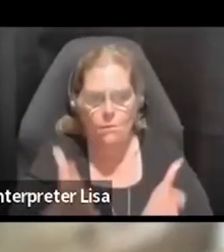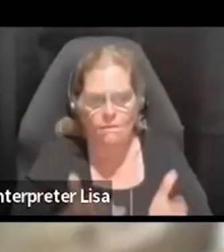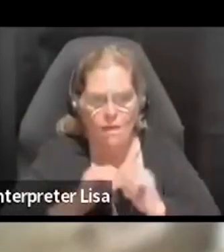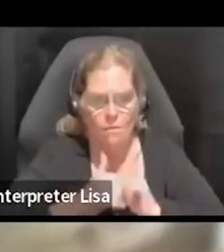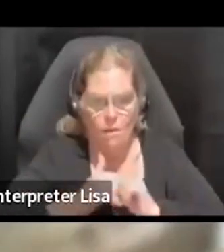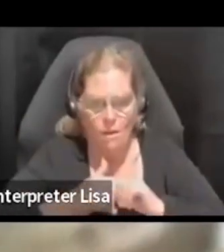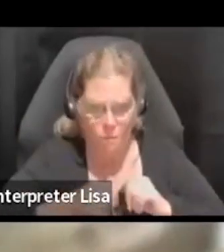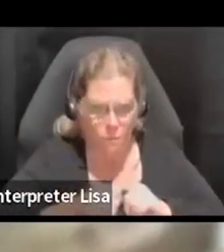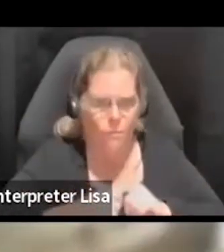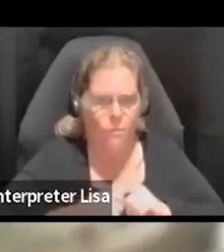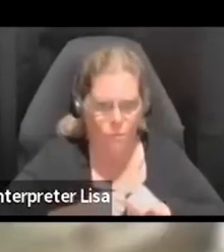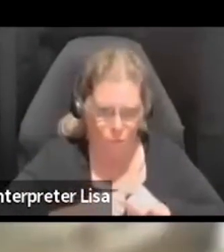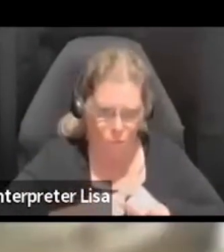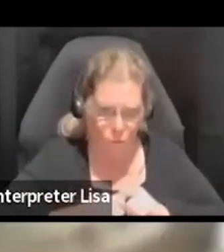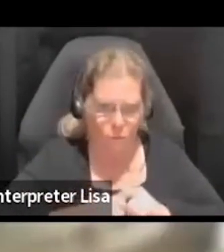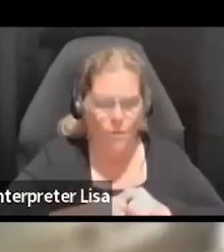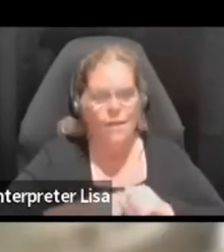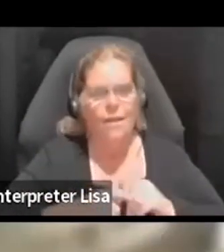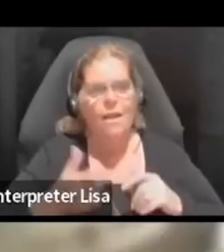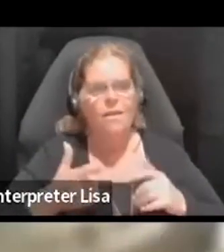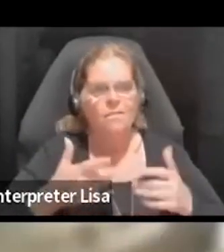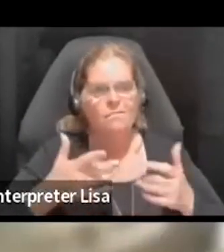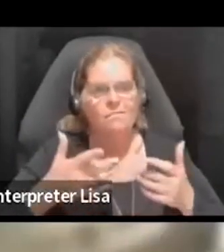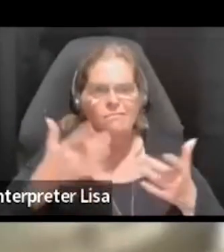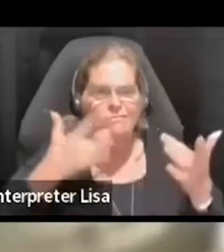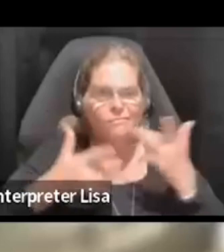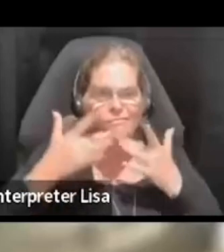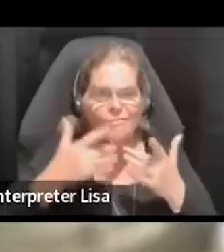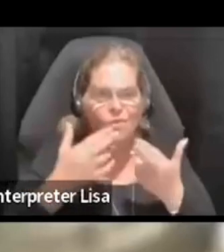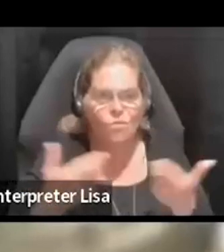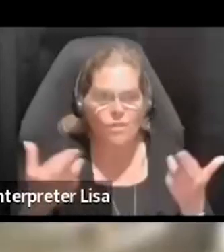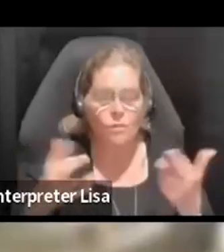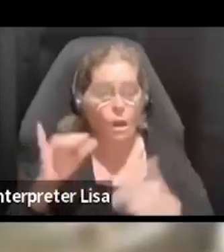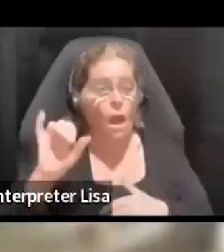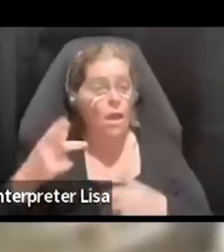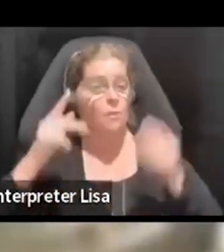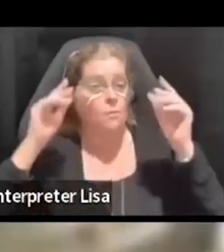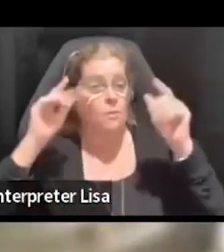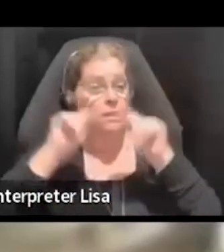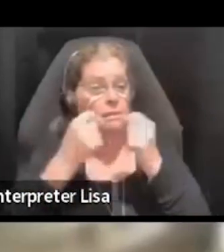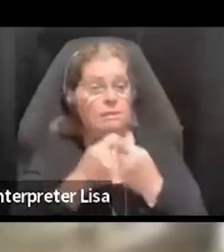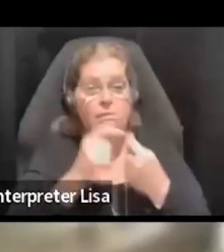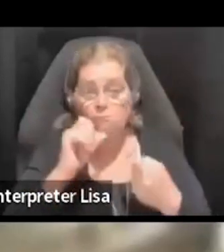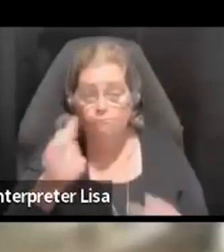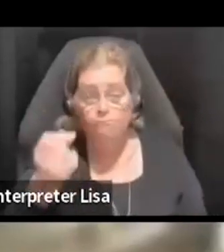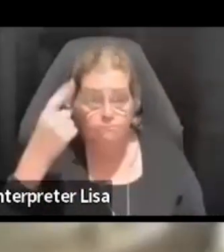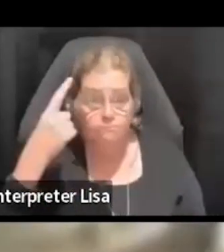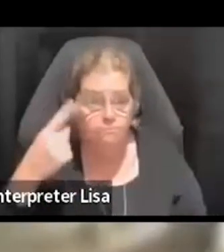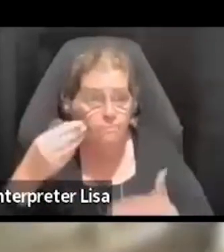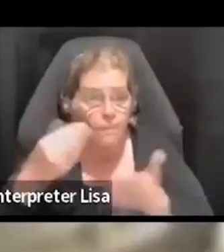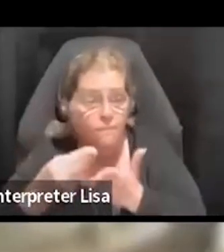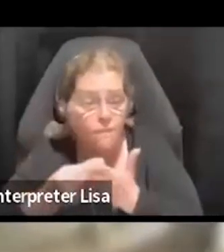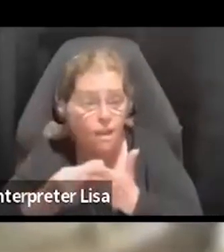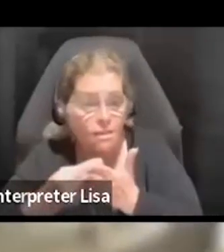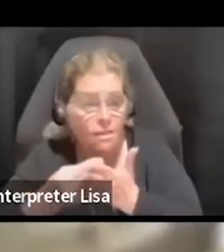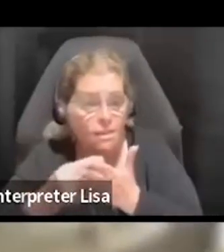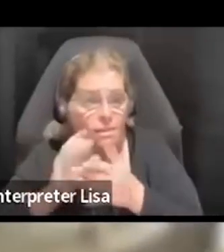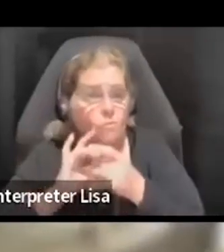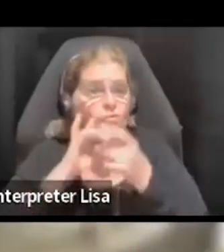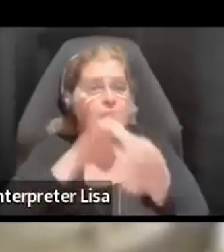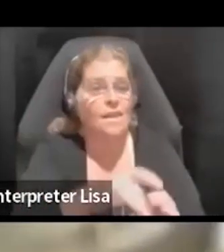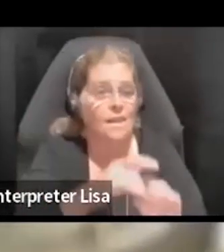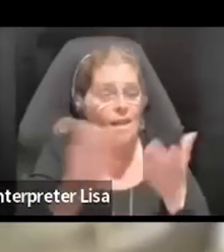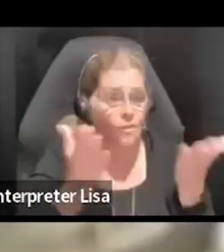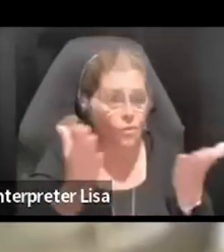leads to under-resourced schools, because IEP teams don't understand the way funding can be tied to service